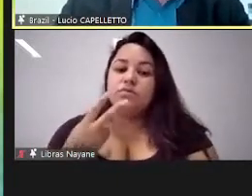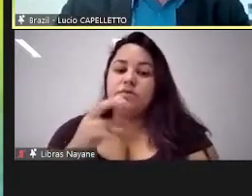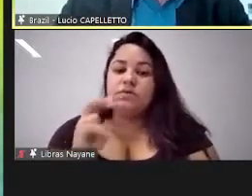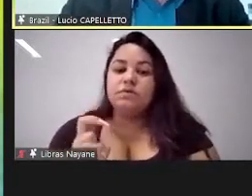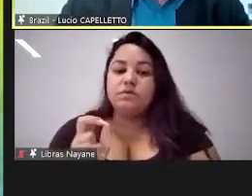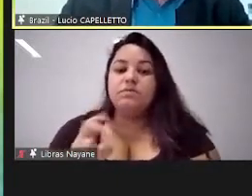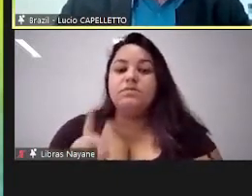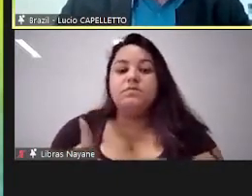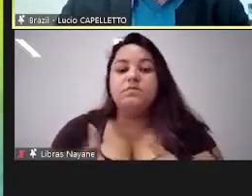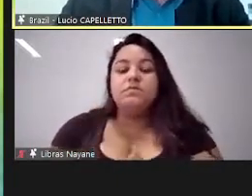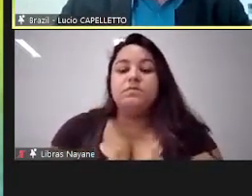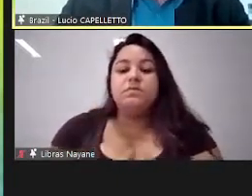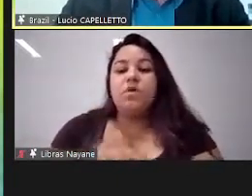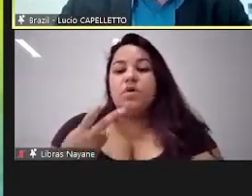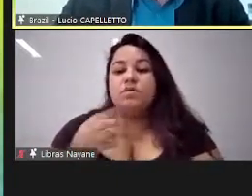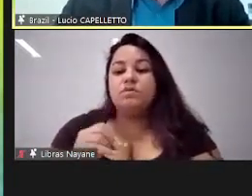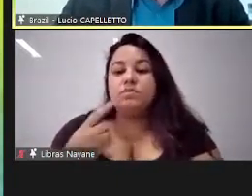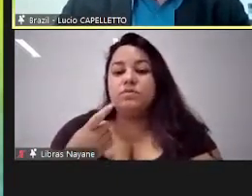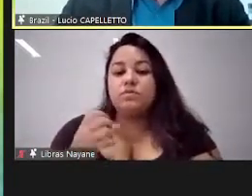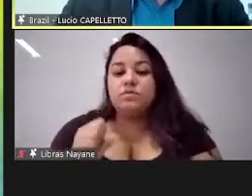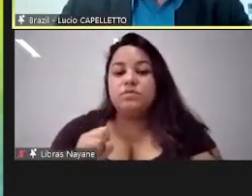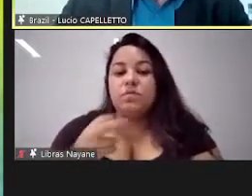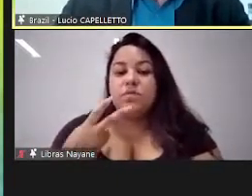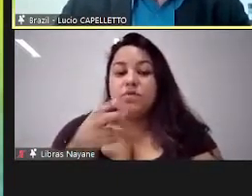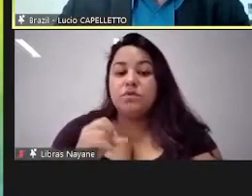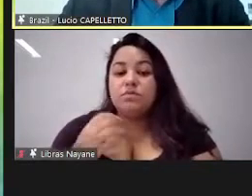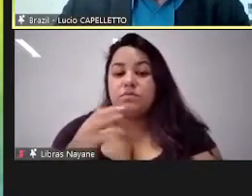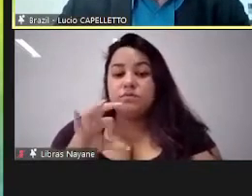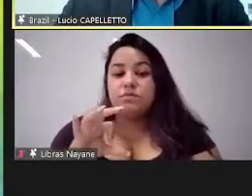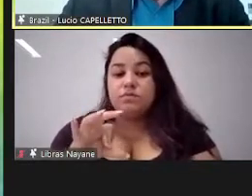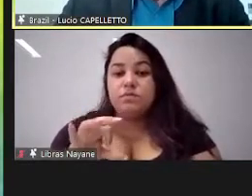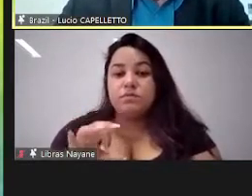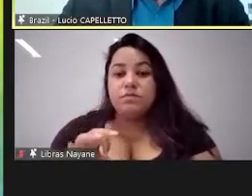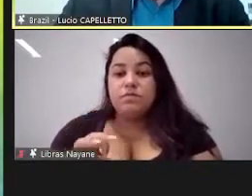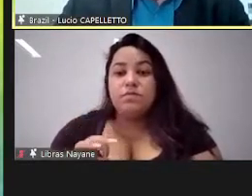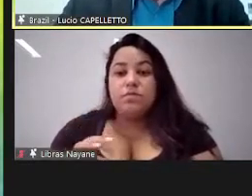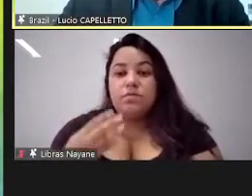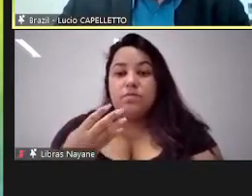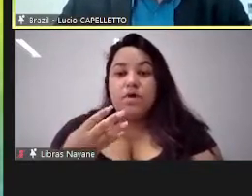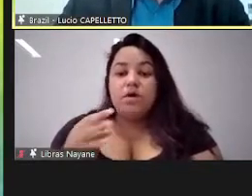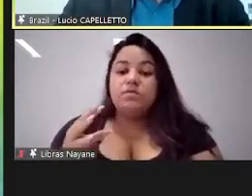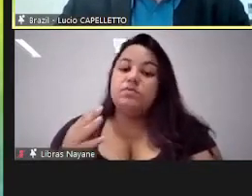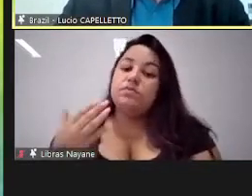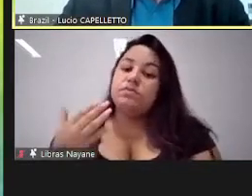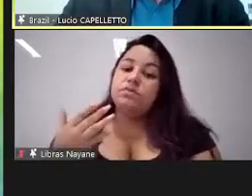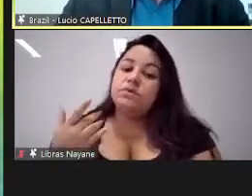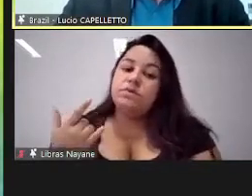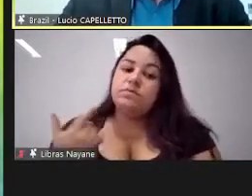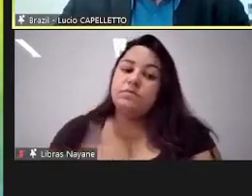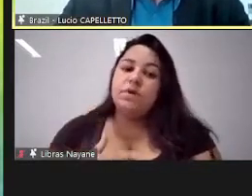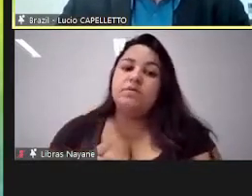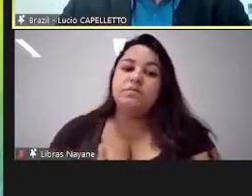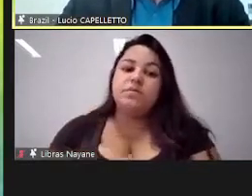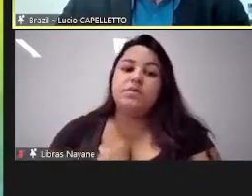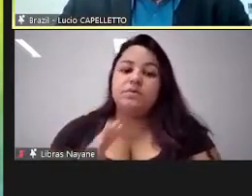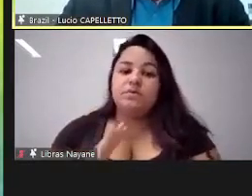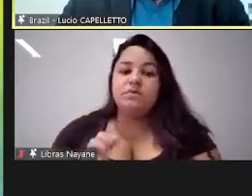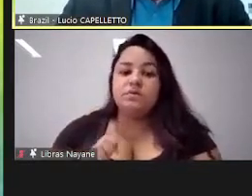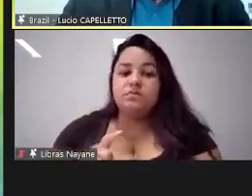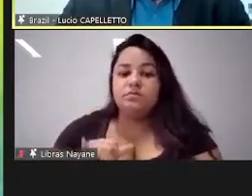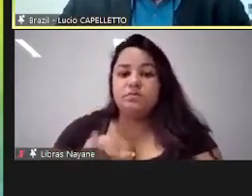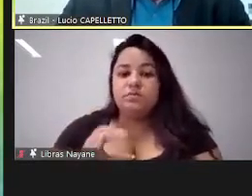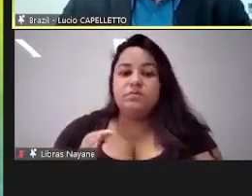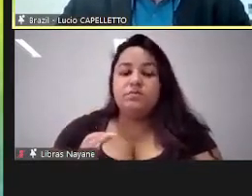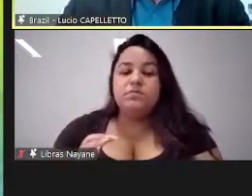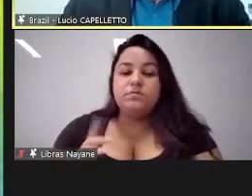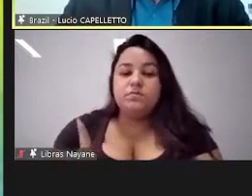the interest rates in 2018, 2019, it dropped, and even